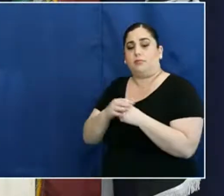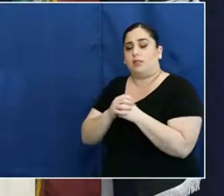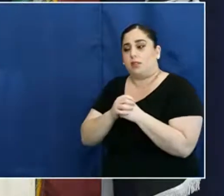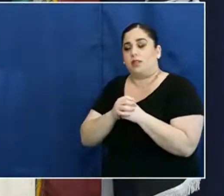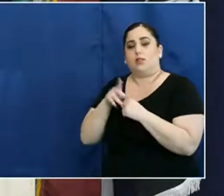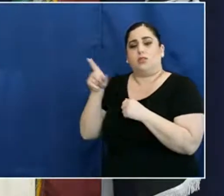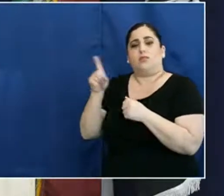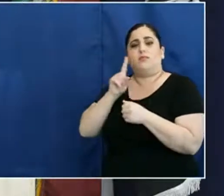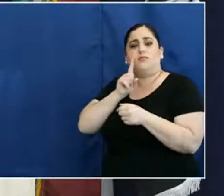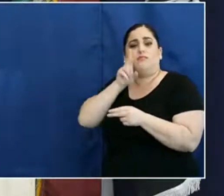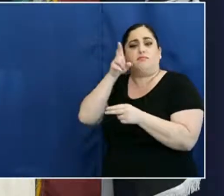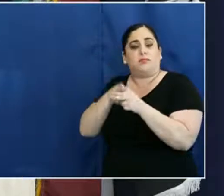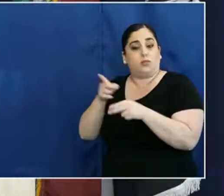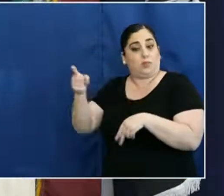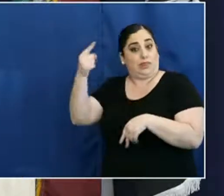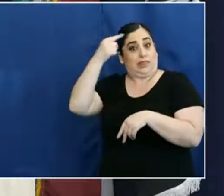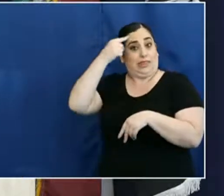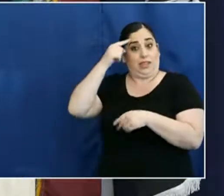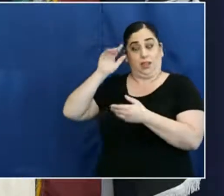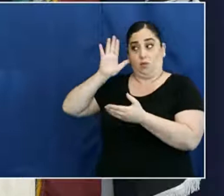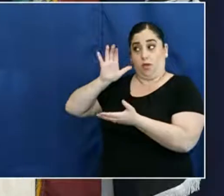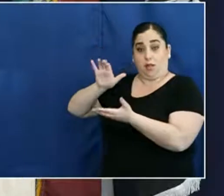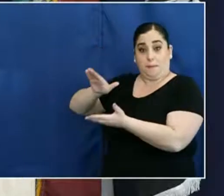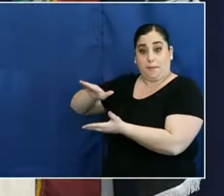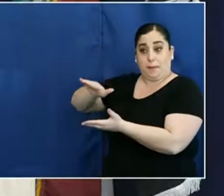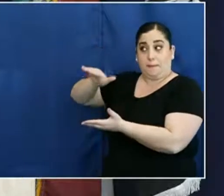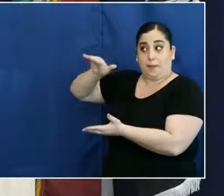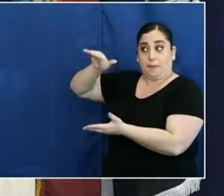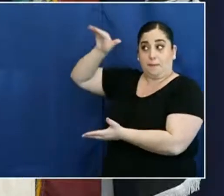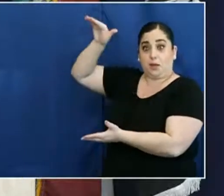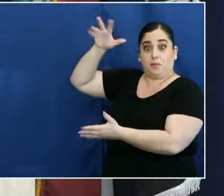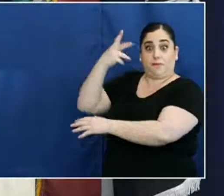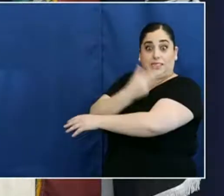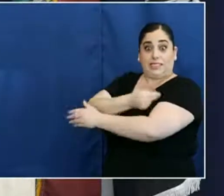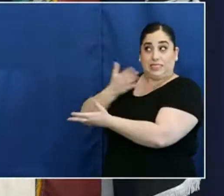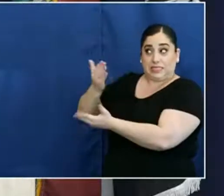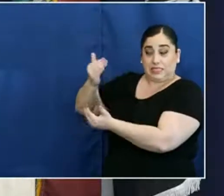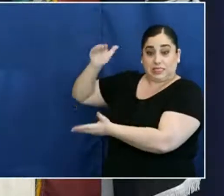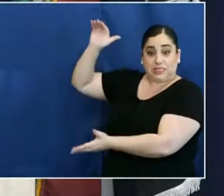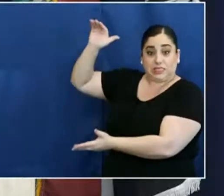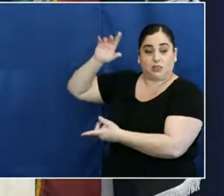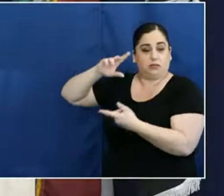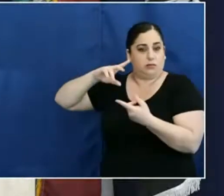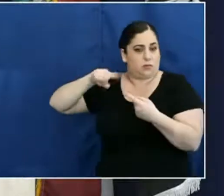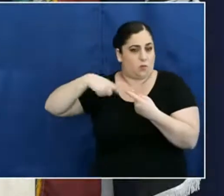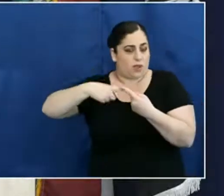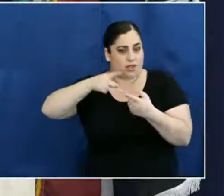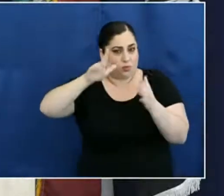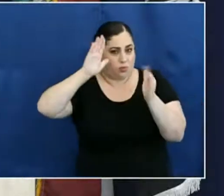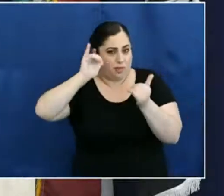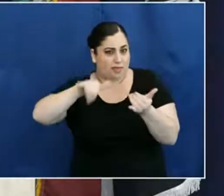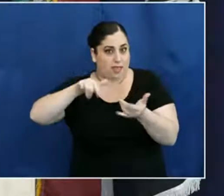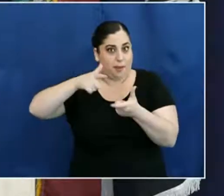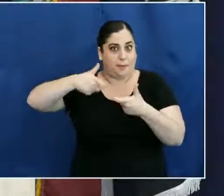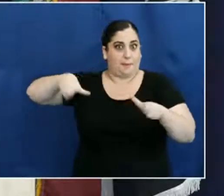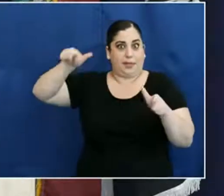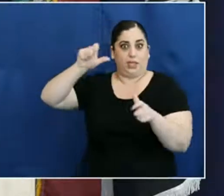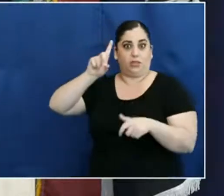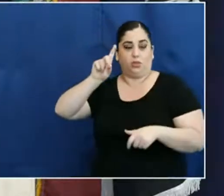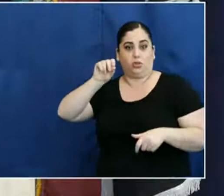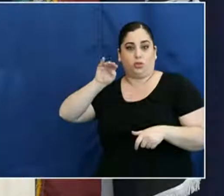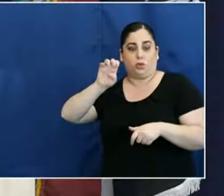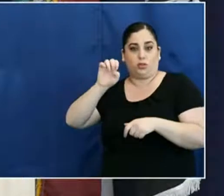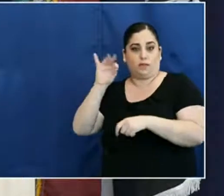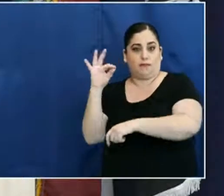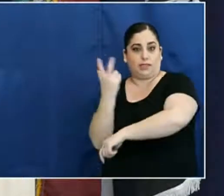going to increase very, very soon. Can you just bump, like, are we talking weeks? Yeah, A month from now? I would just be speculating.